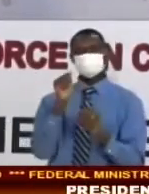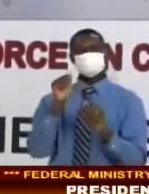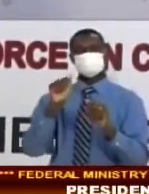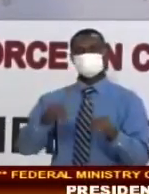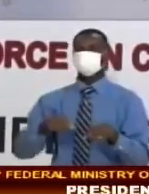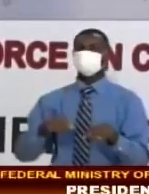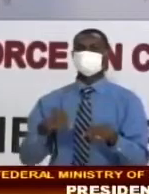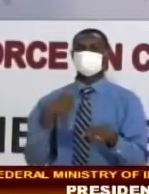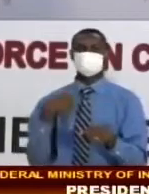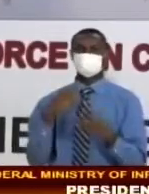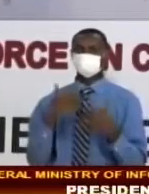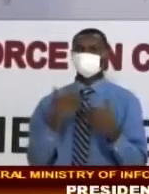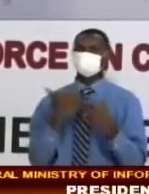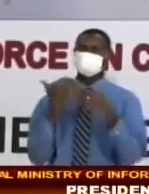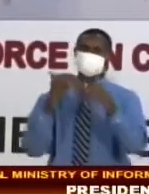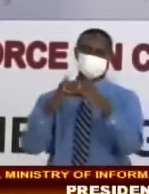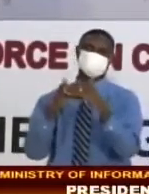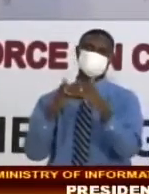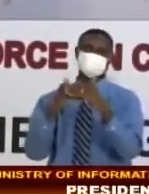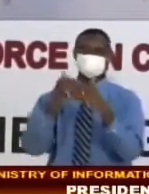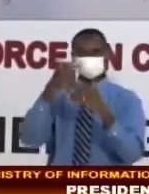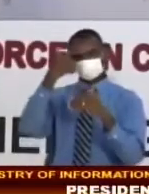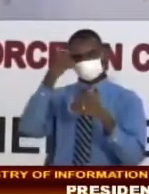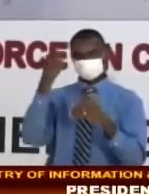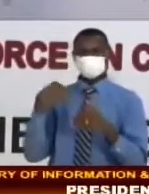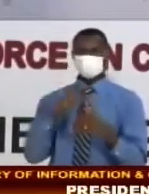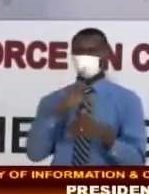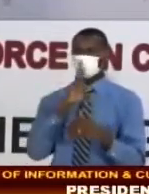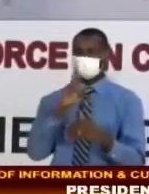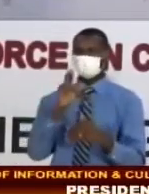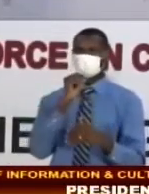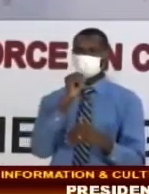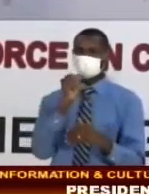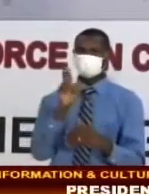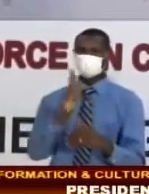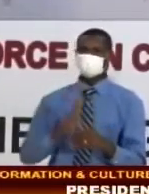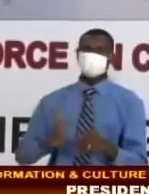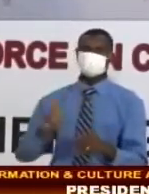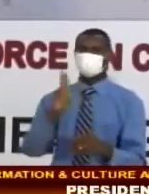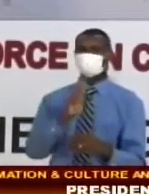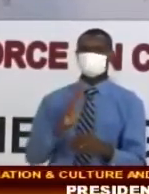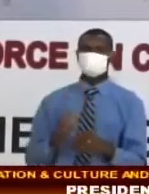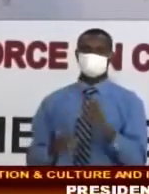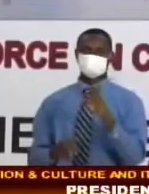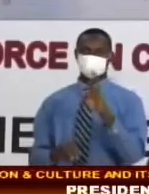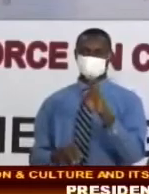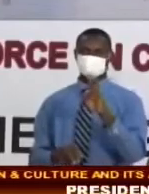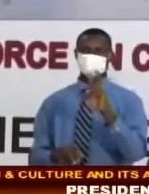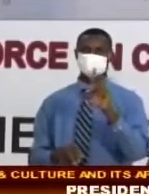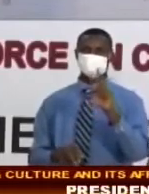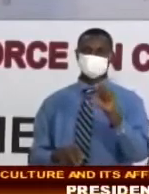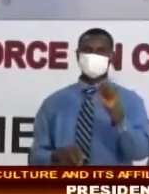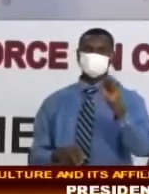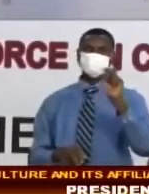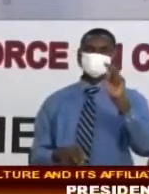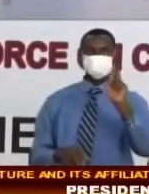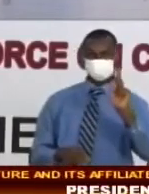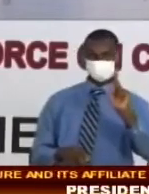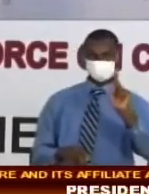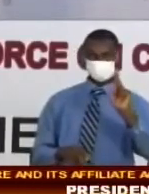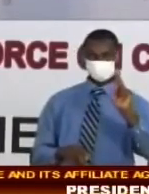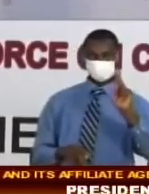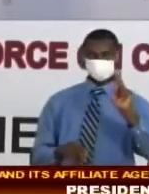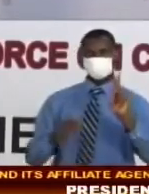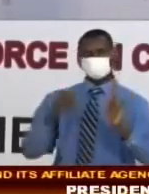We are limited because we are not using the rapid test kit, and it's because it's not been